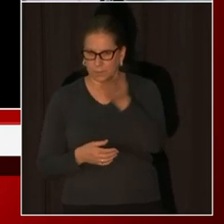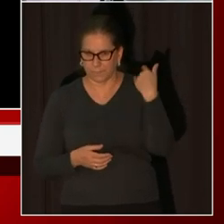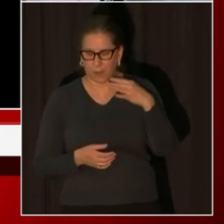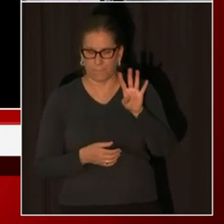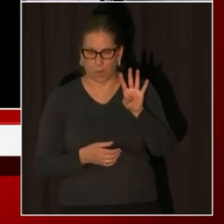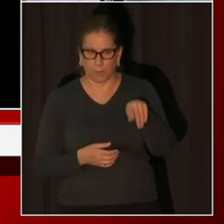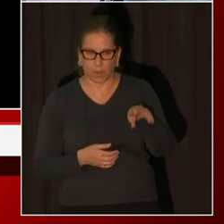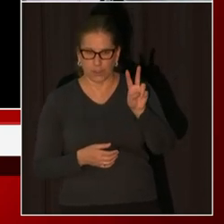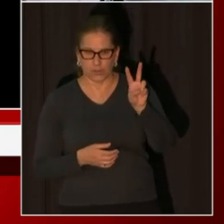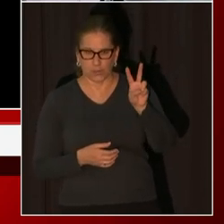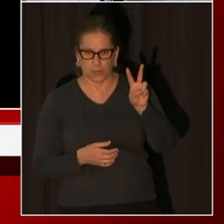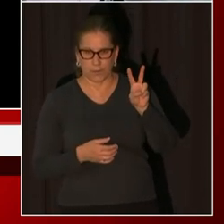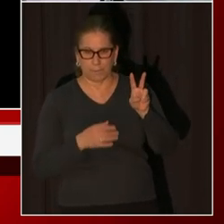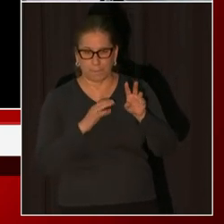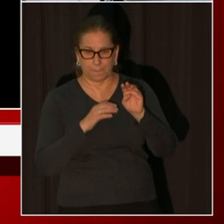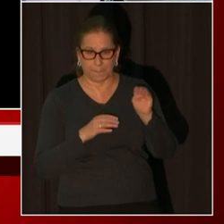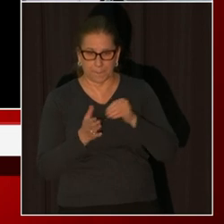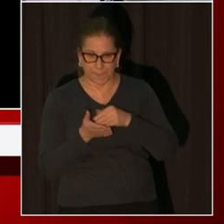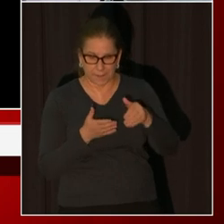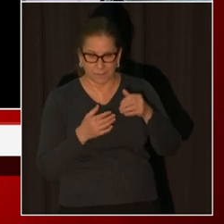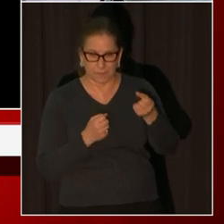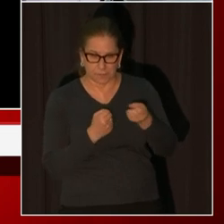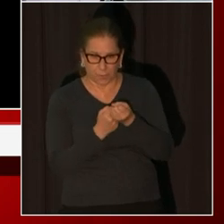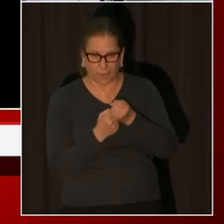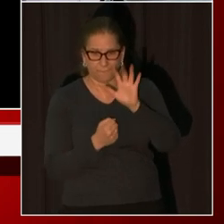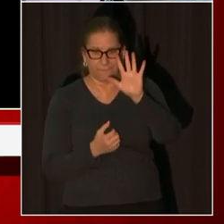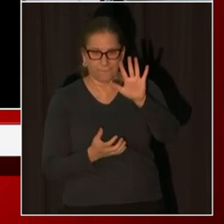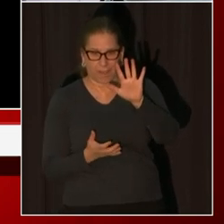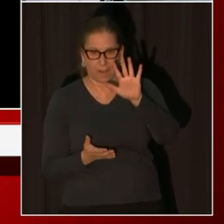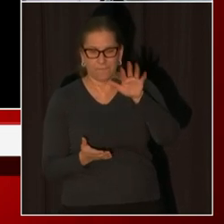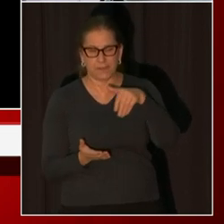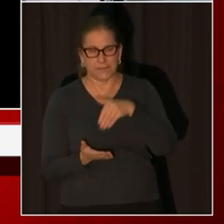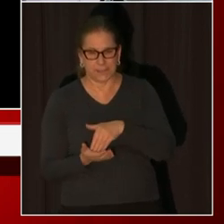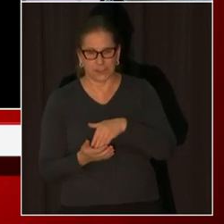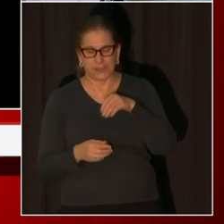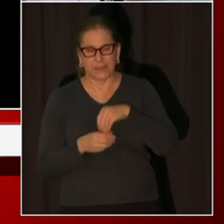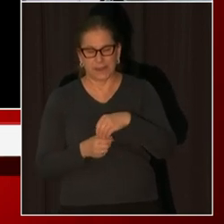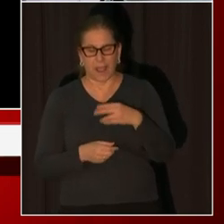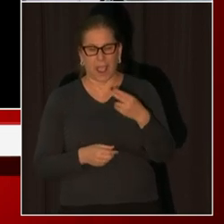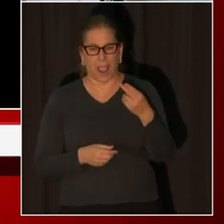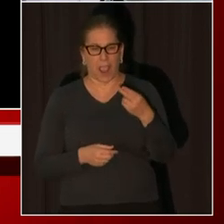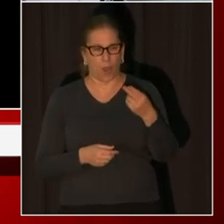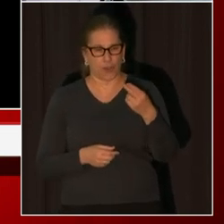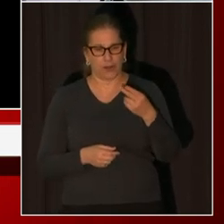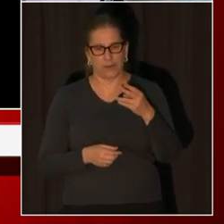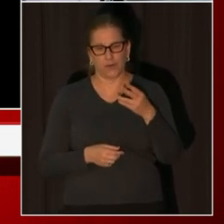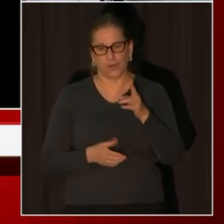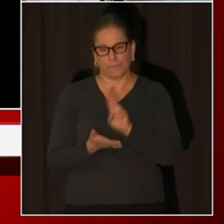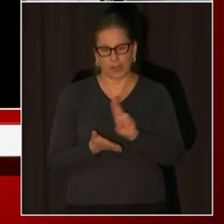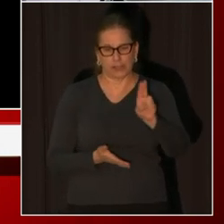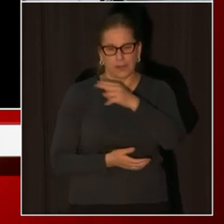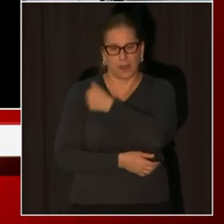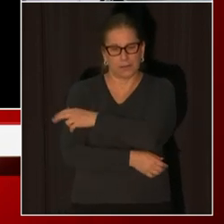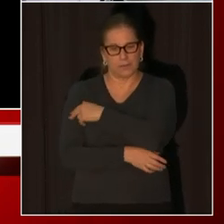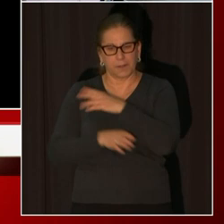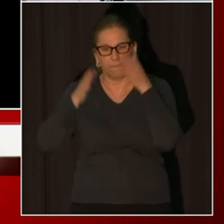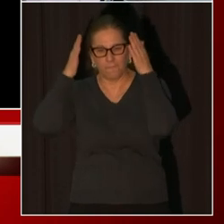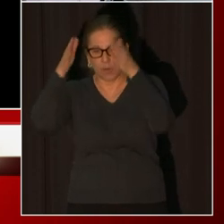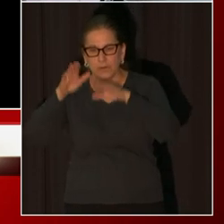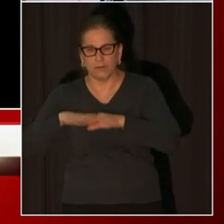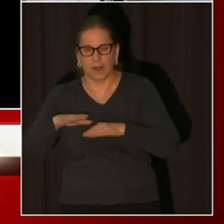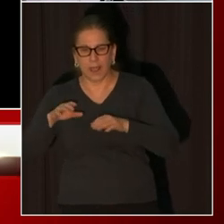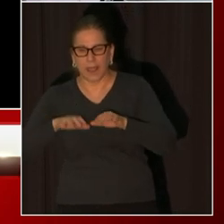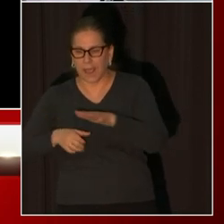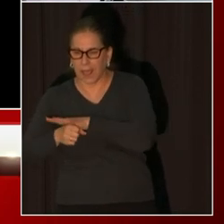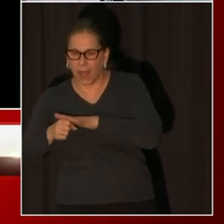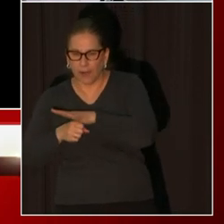support 5 centers of excellence at Howard University Hospital that really focuses on areas that are disparately impacting